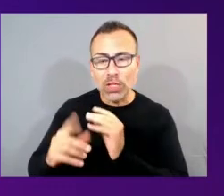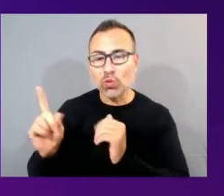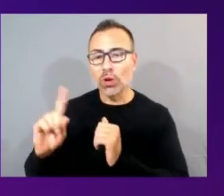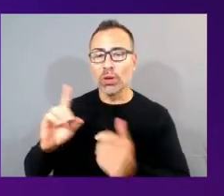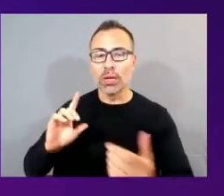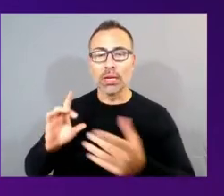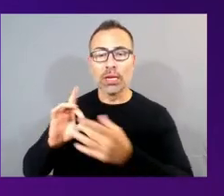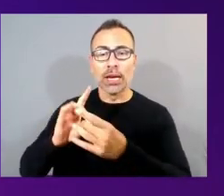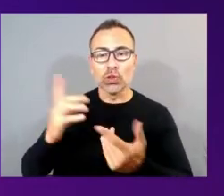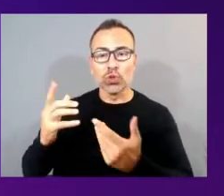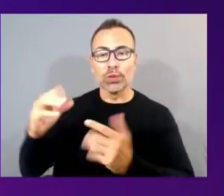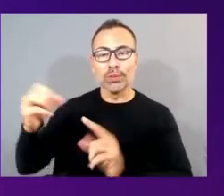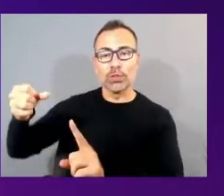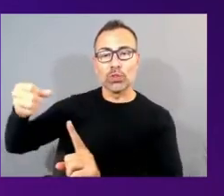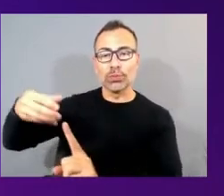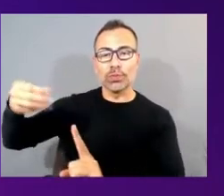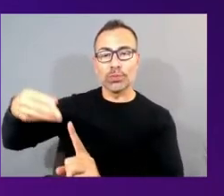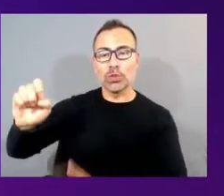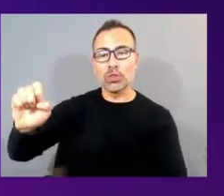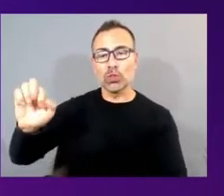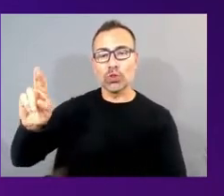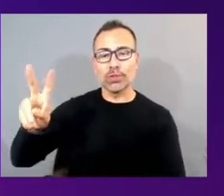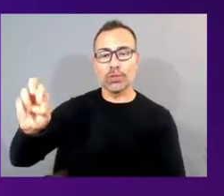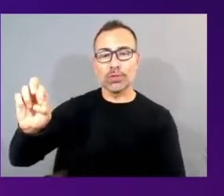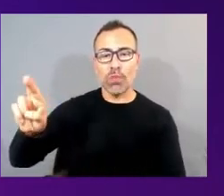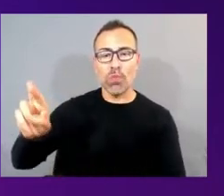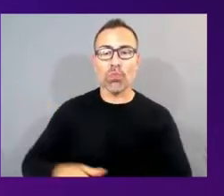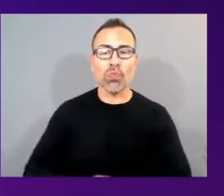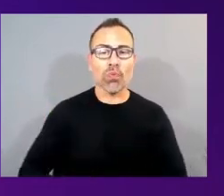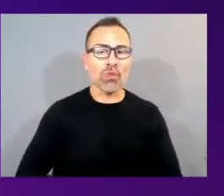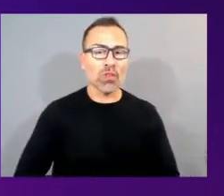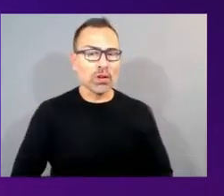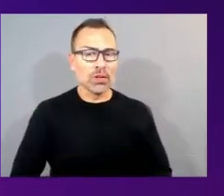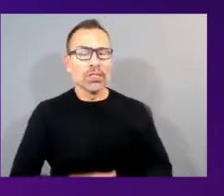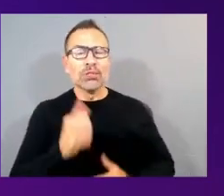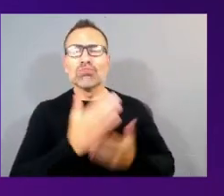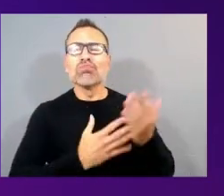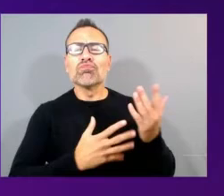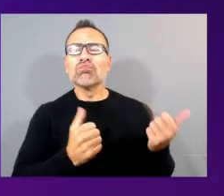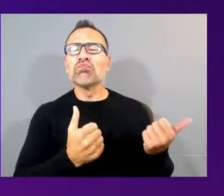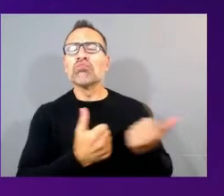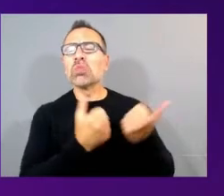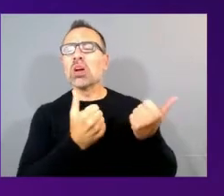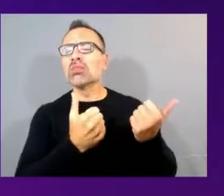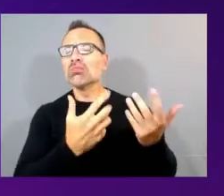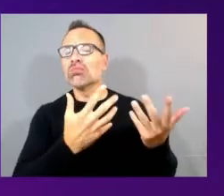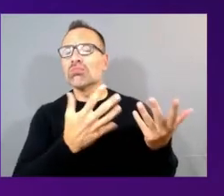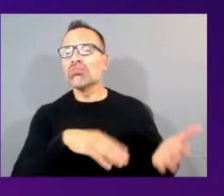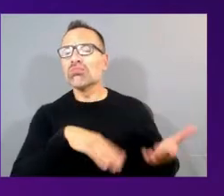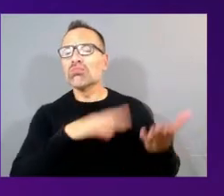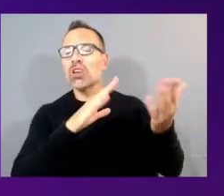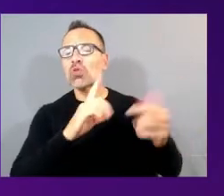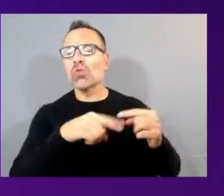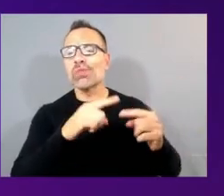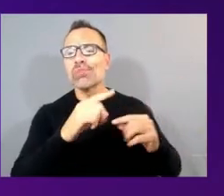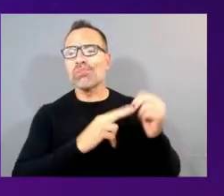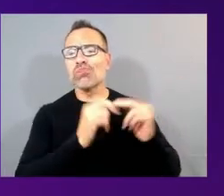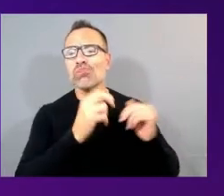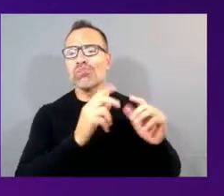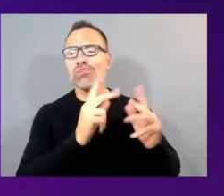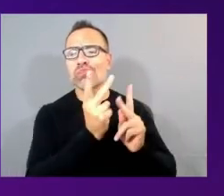server. What are some of the challenges and problems you're facing in building your products?